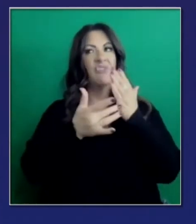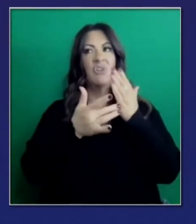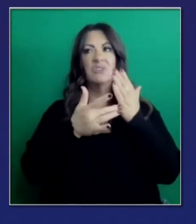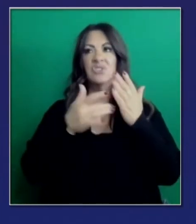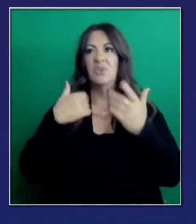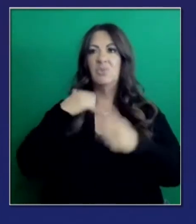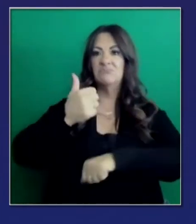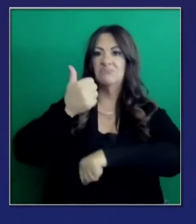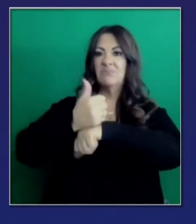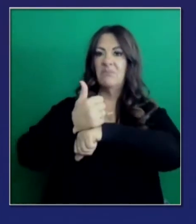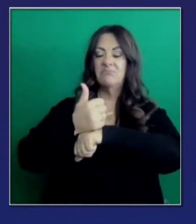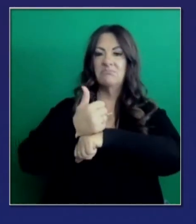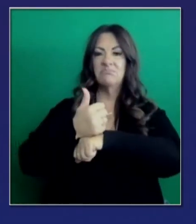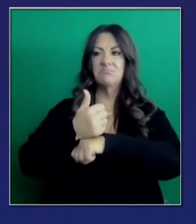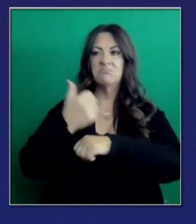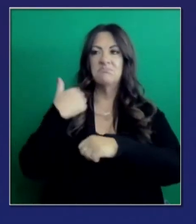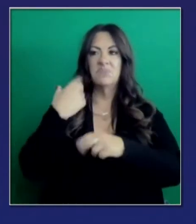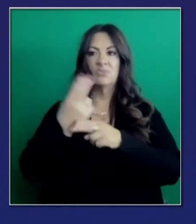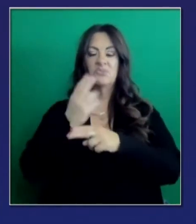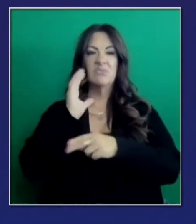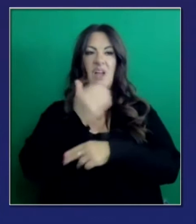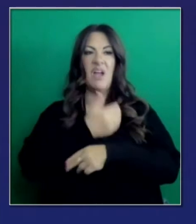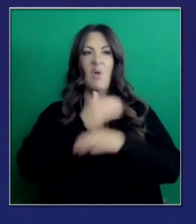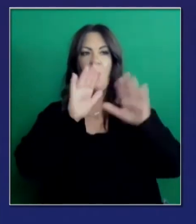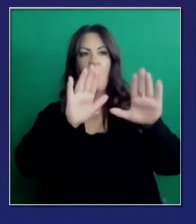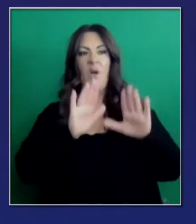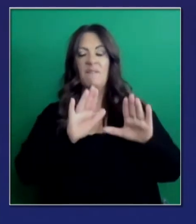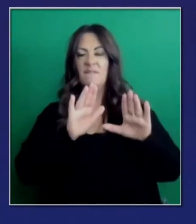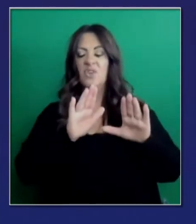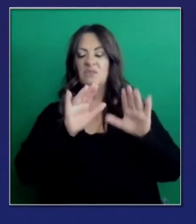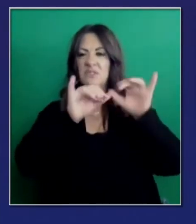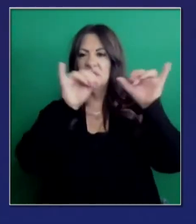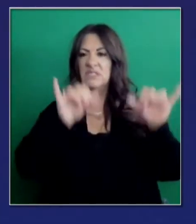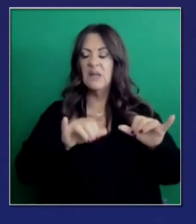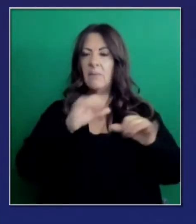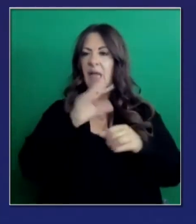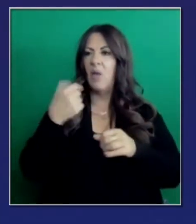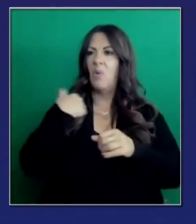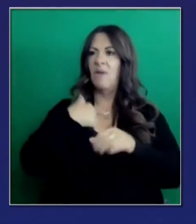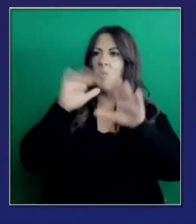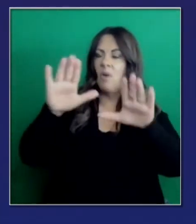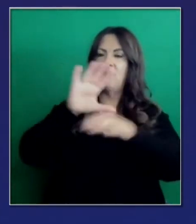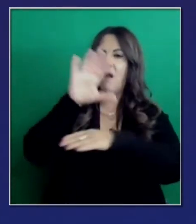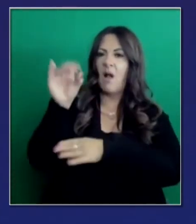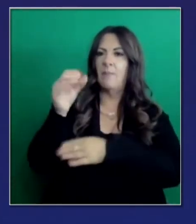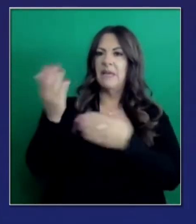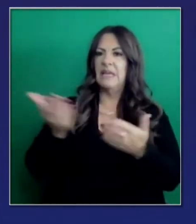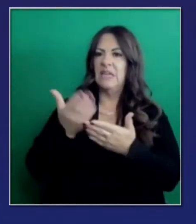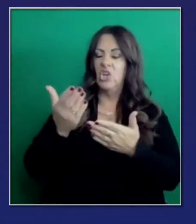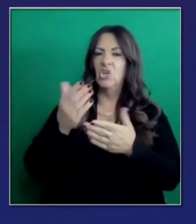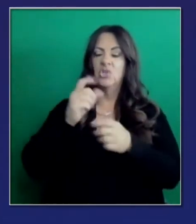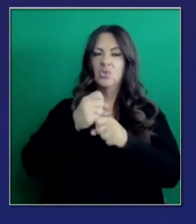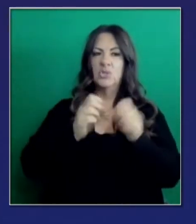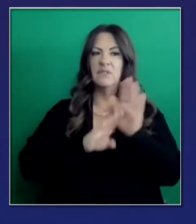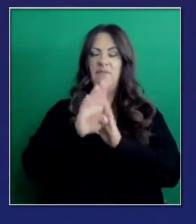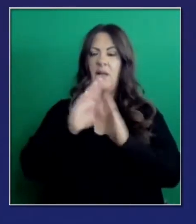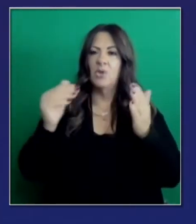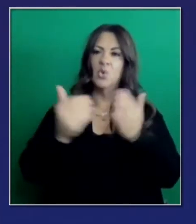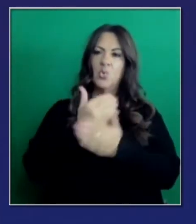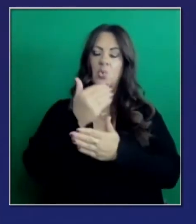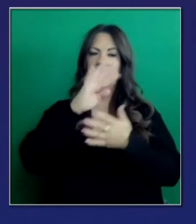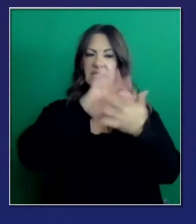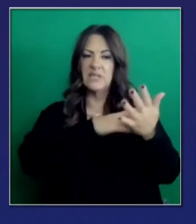of California's finest companies. We have a new scheduling system and a new data system. Again, it's end-to-end. It's not